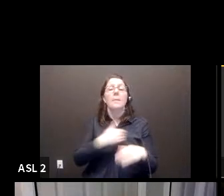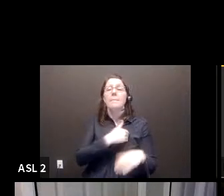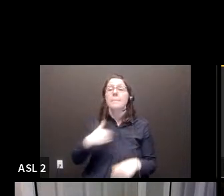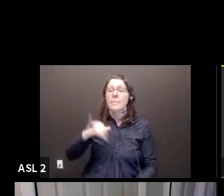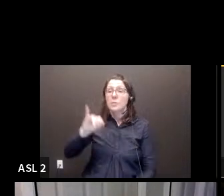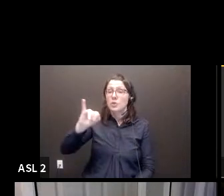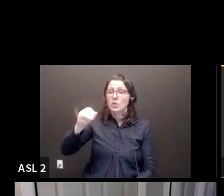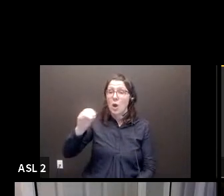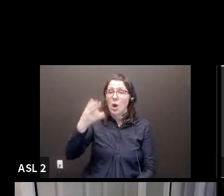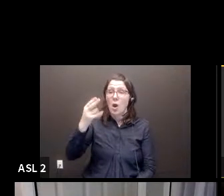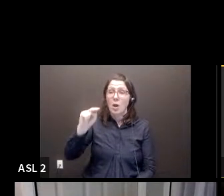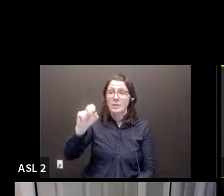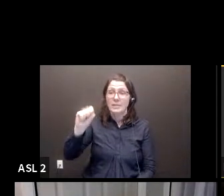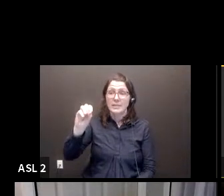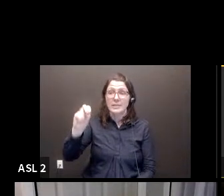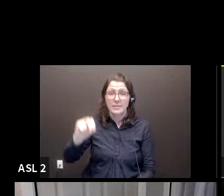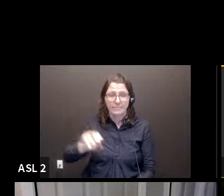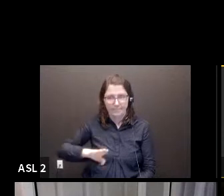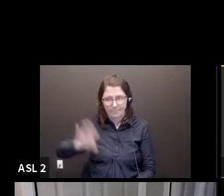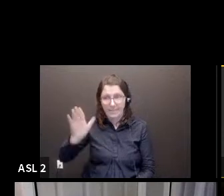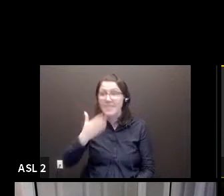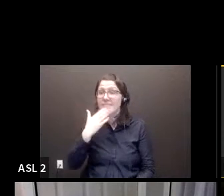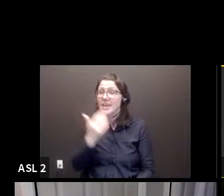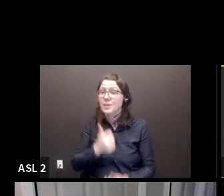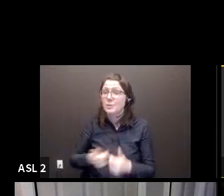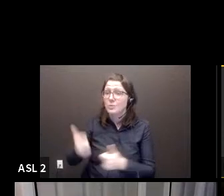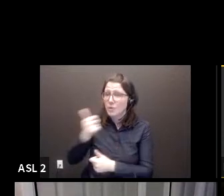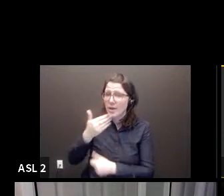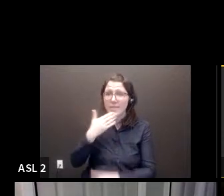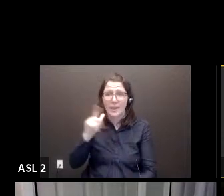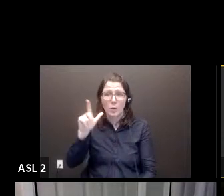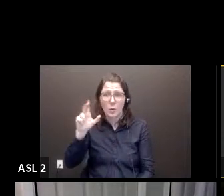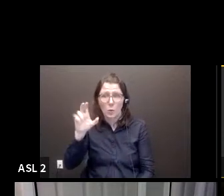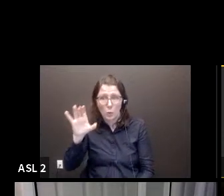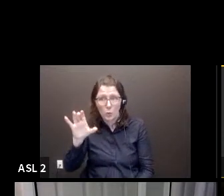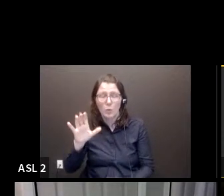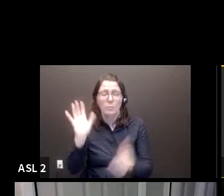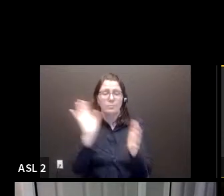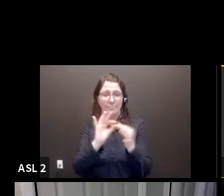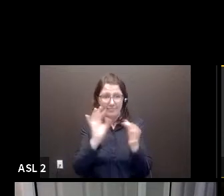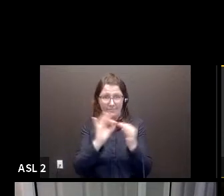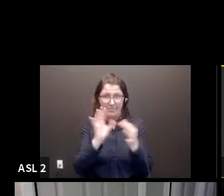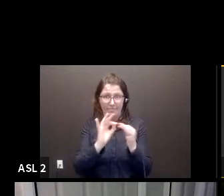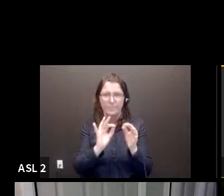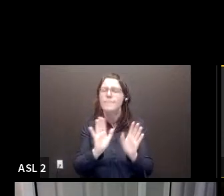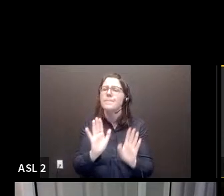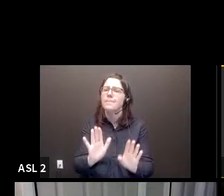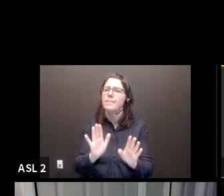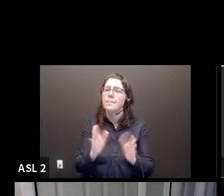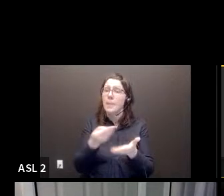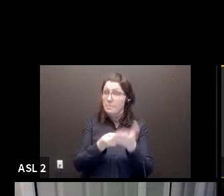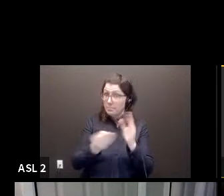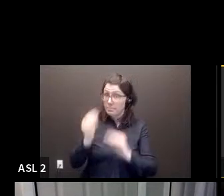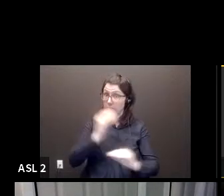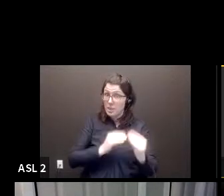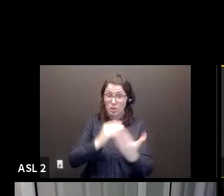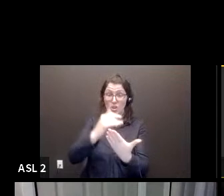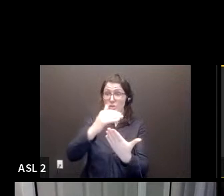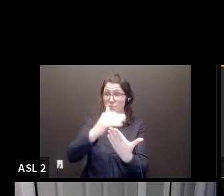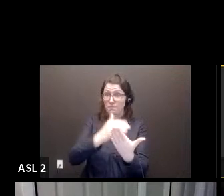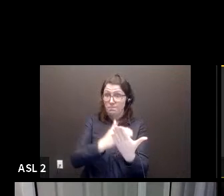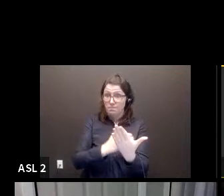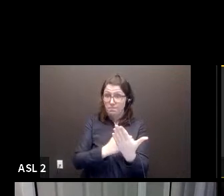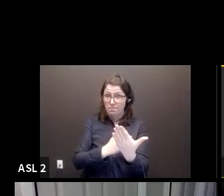chair and thank you luke for your excellent presentation in the budget there is a discussion of a